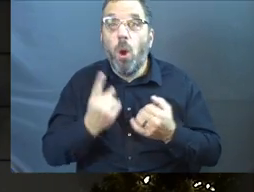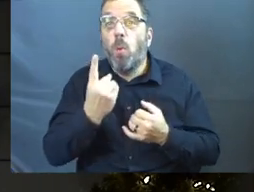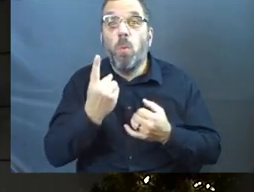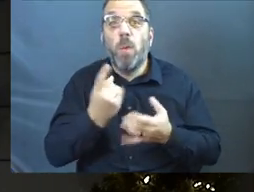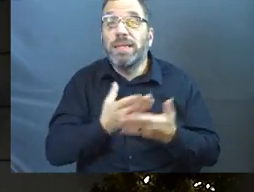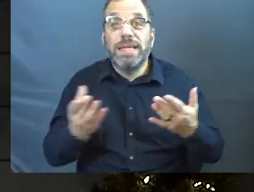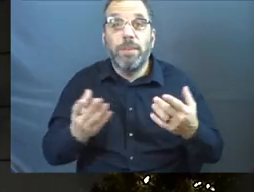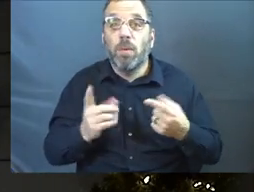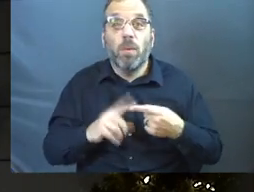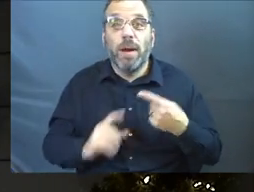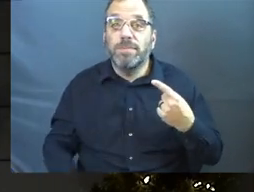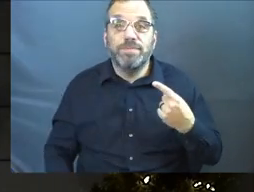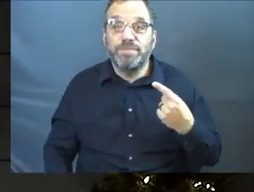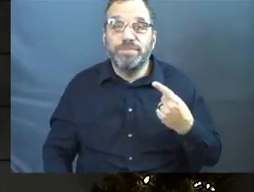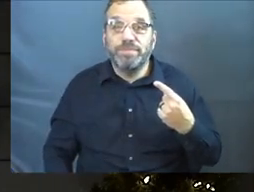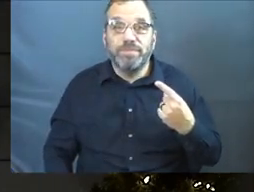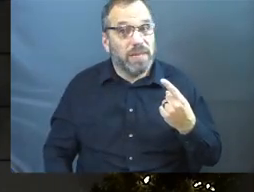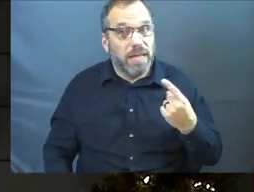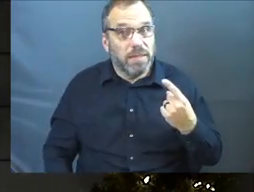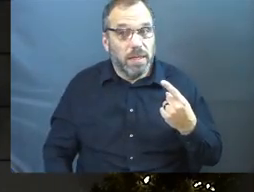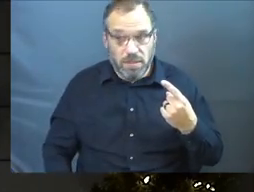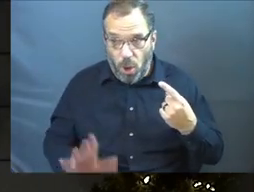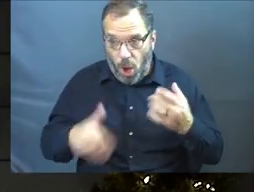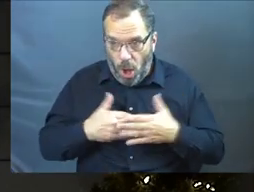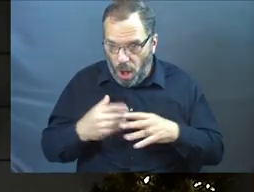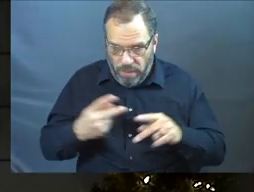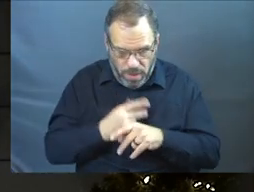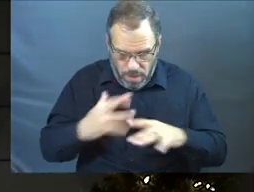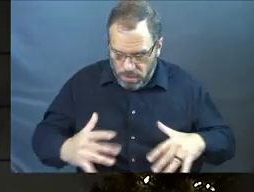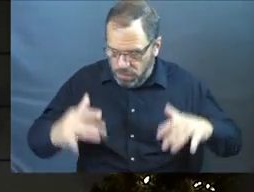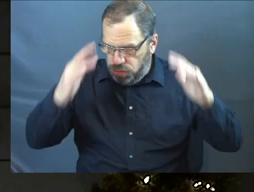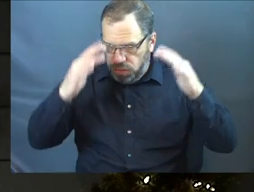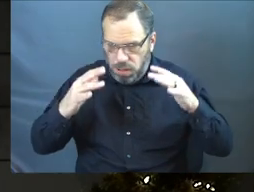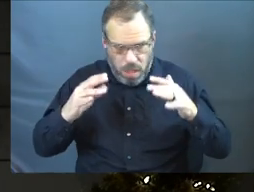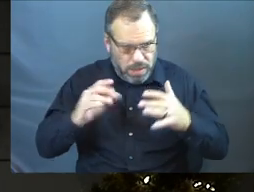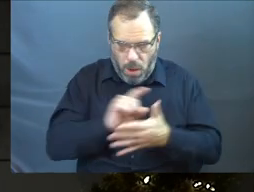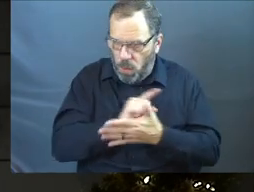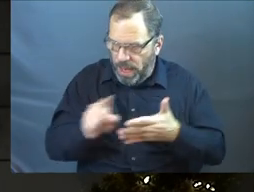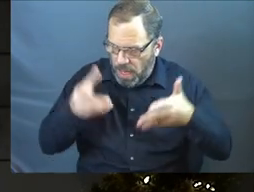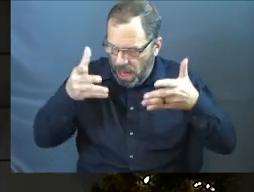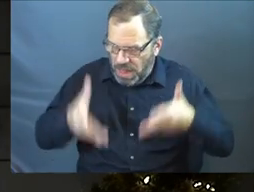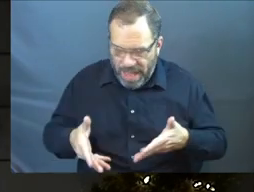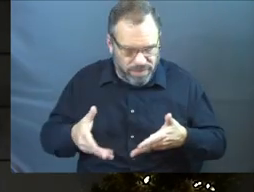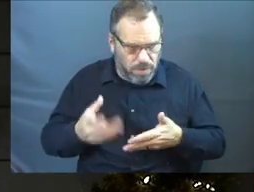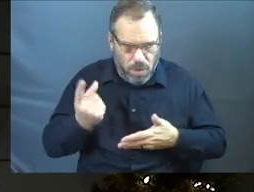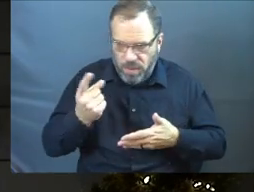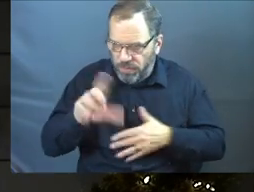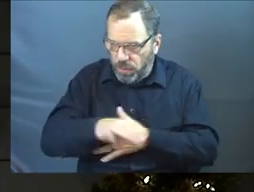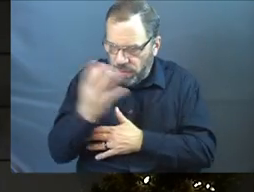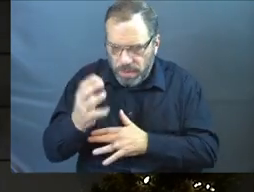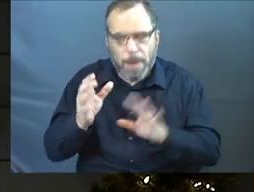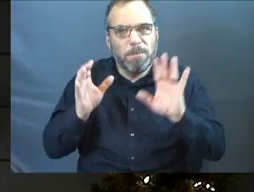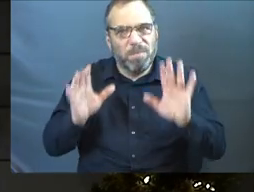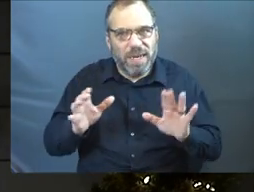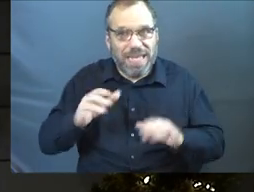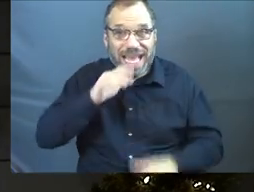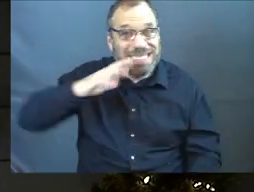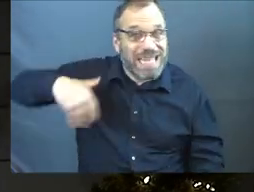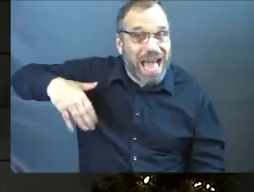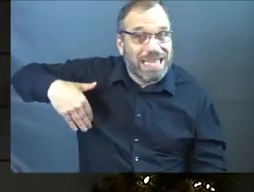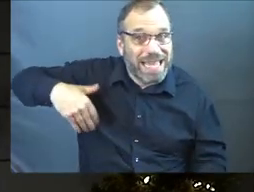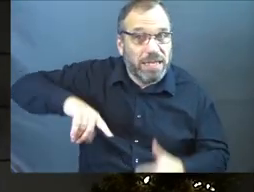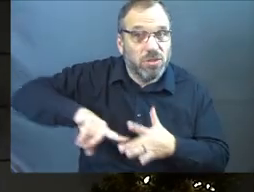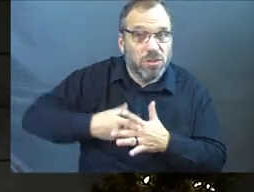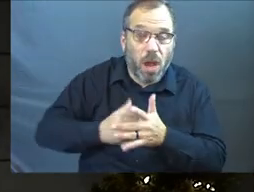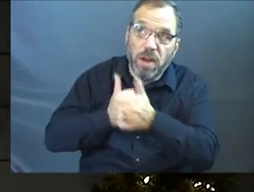take. Because this is a lot to take in and figure out and jump in. We got one more week of Christmas, but it's not too late to start stepping into the place that